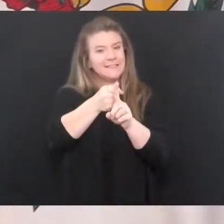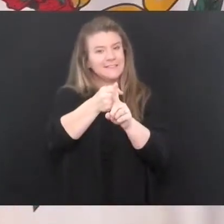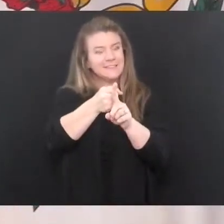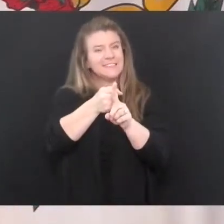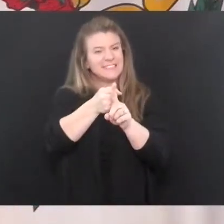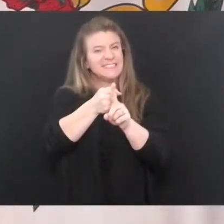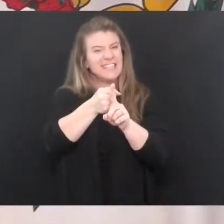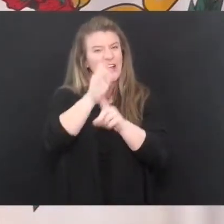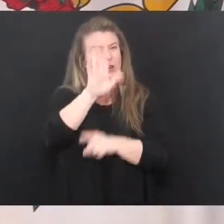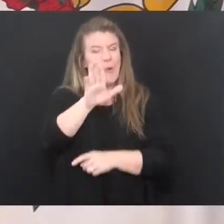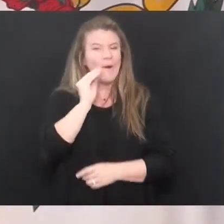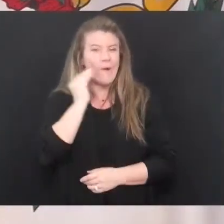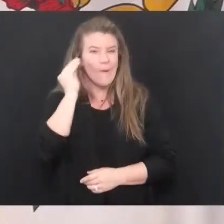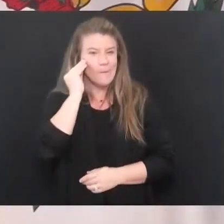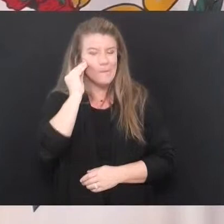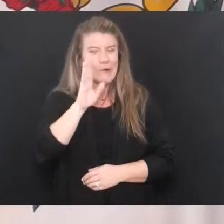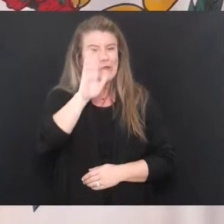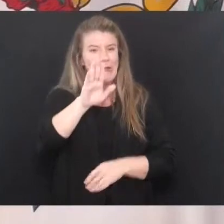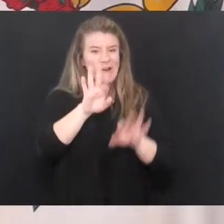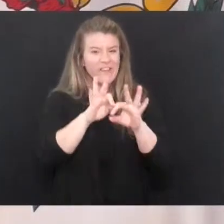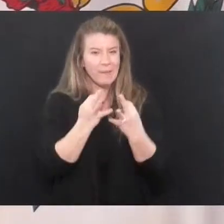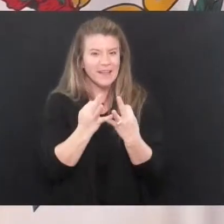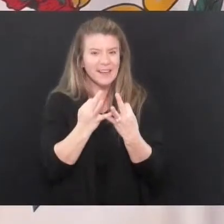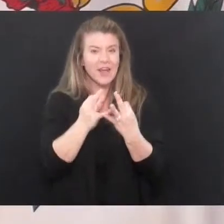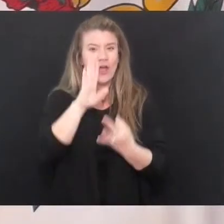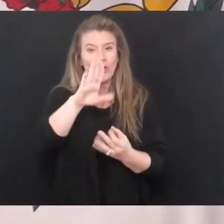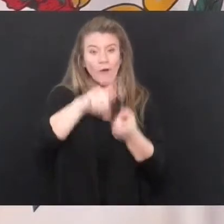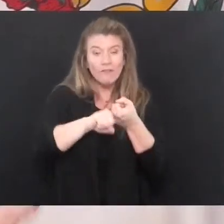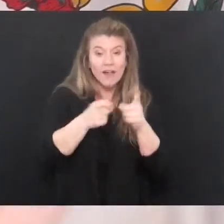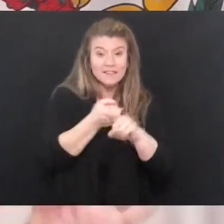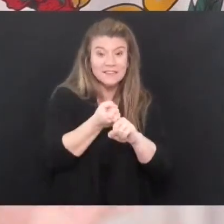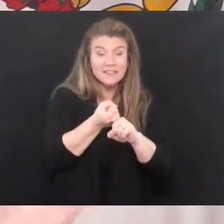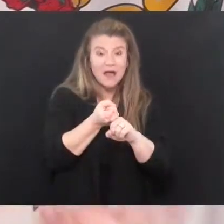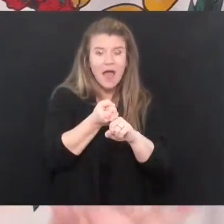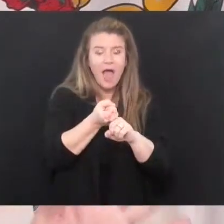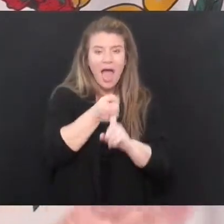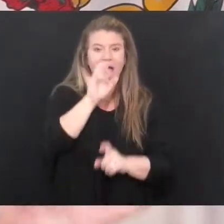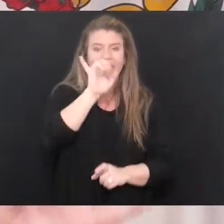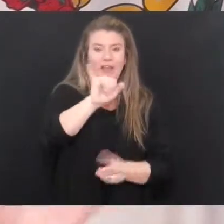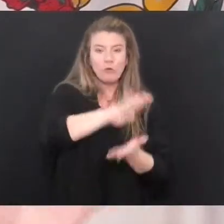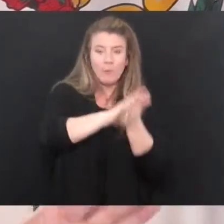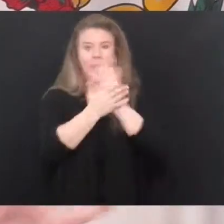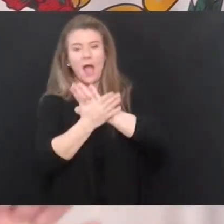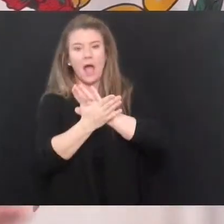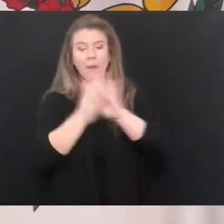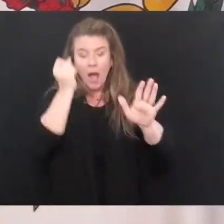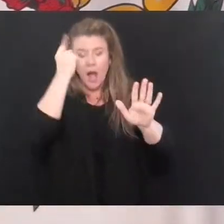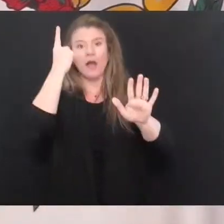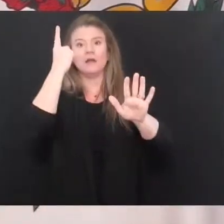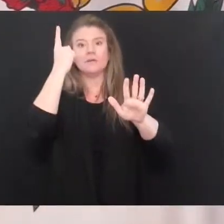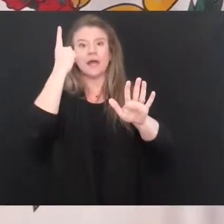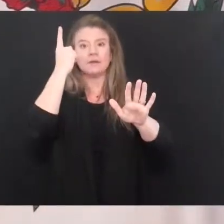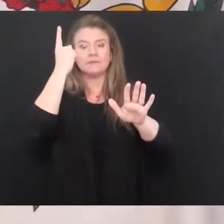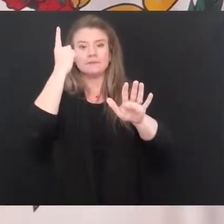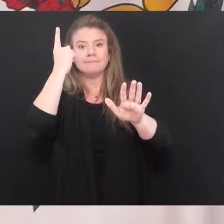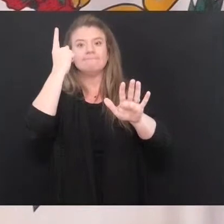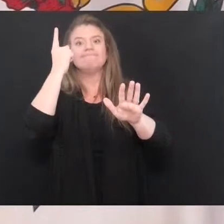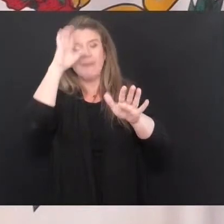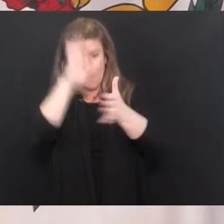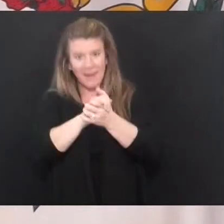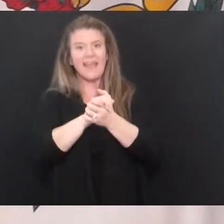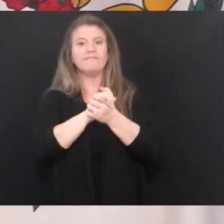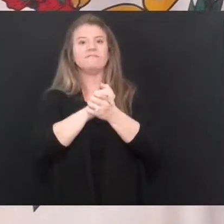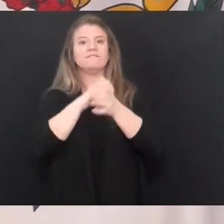right in our state. And when it did, they became believers beyond belief. And